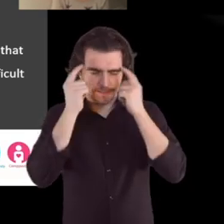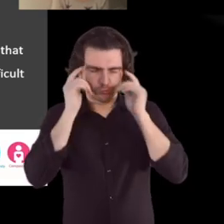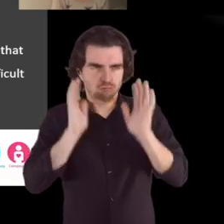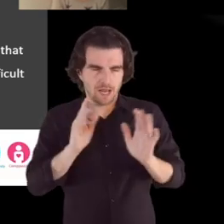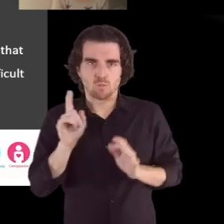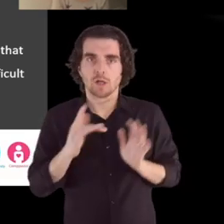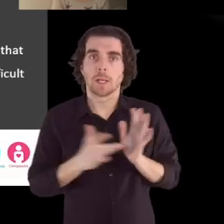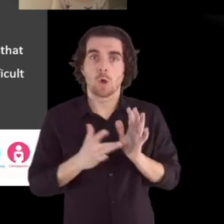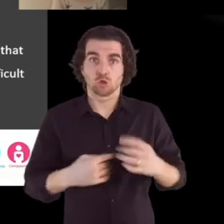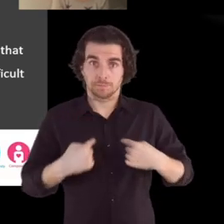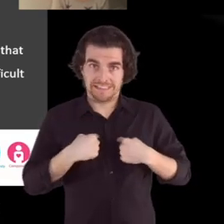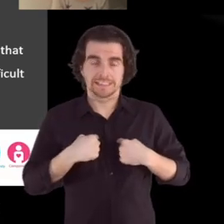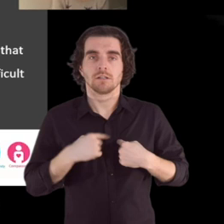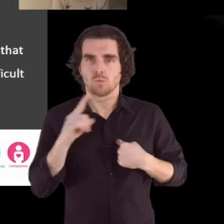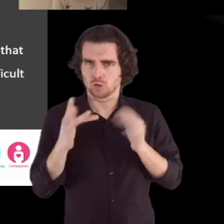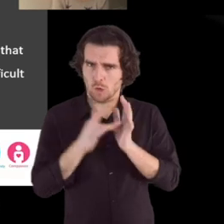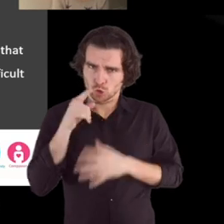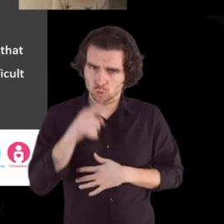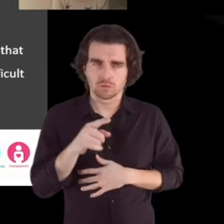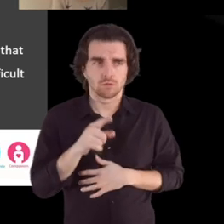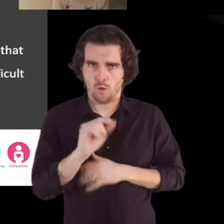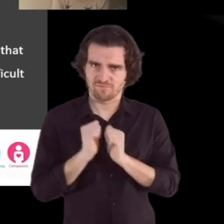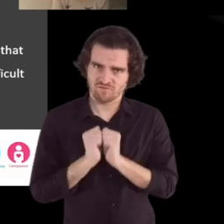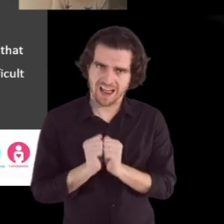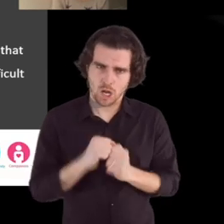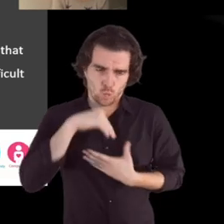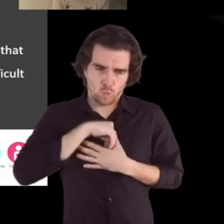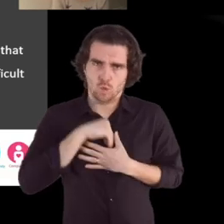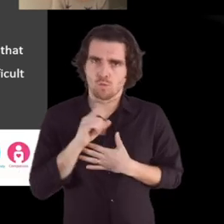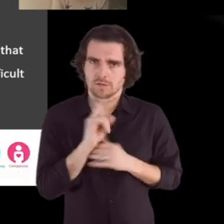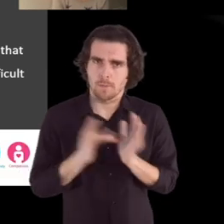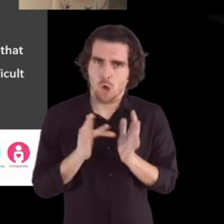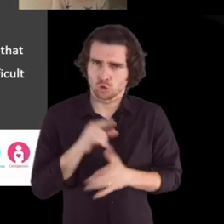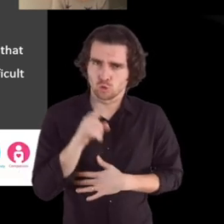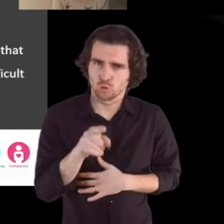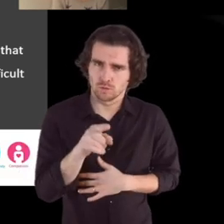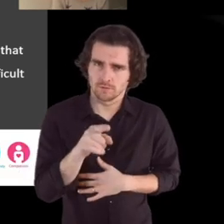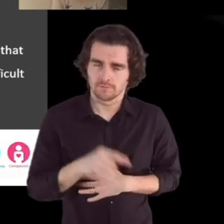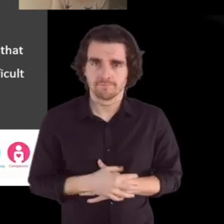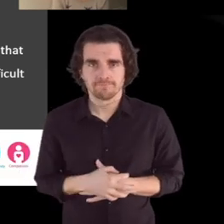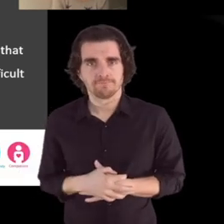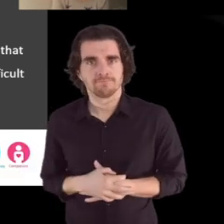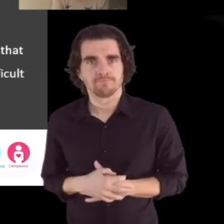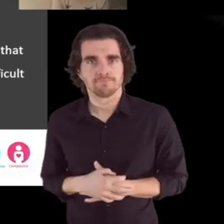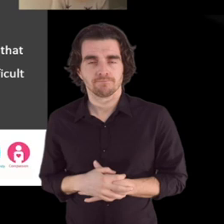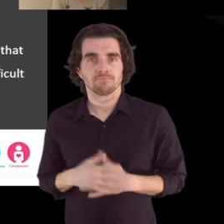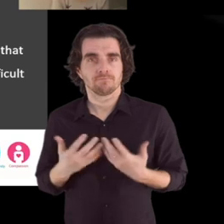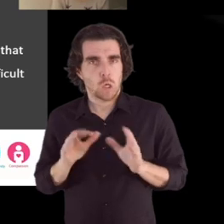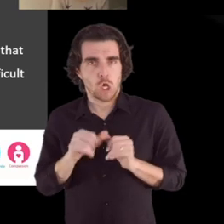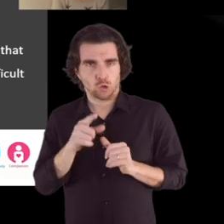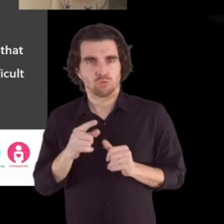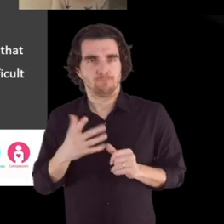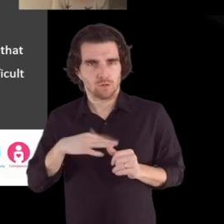presentation, just take a few minutes to try and think about and really connect with what's important to you and your values. So what's most important in life,